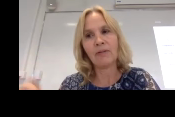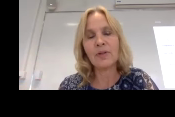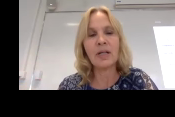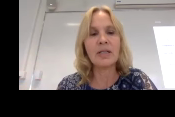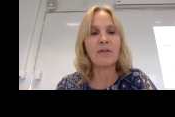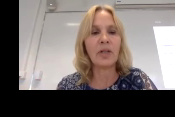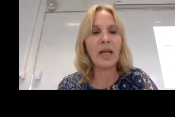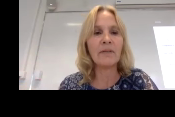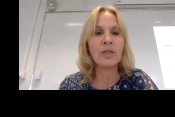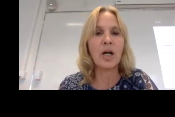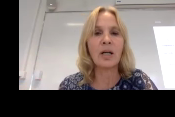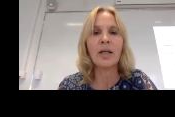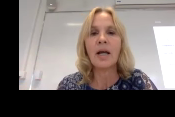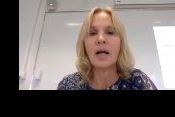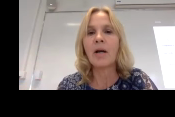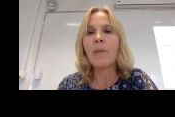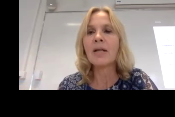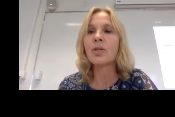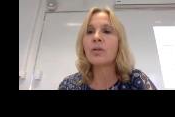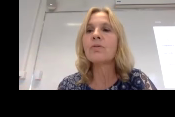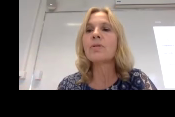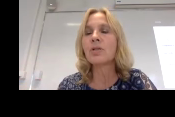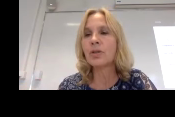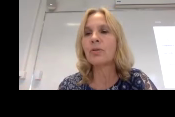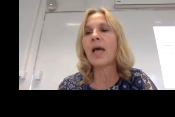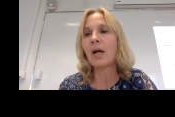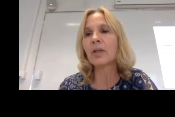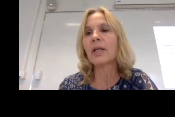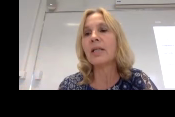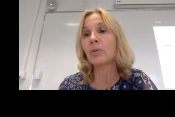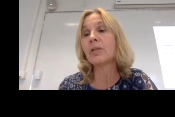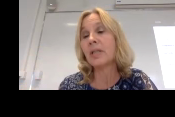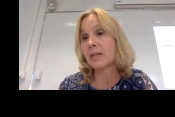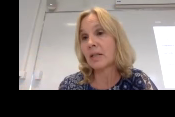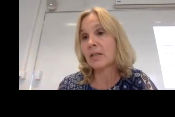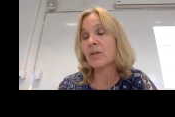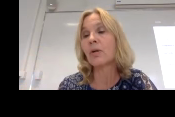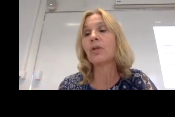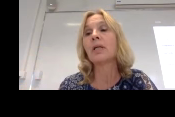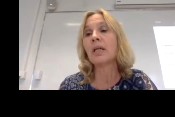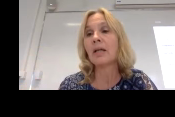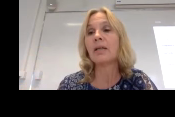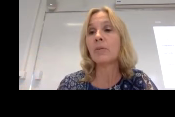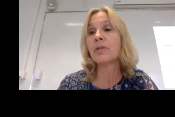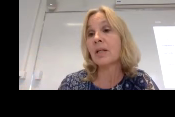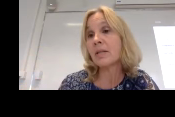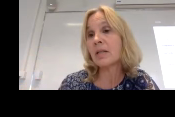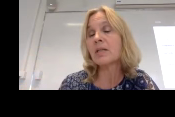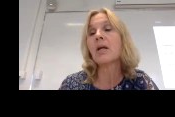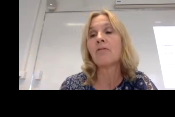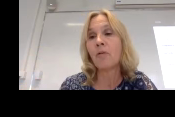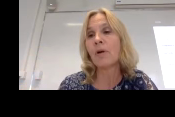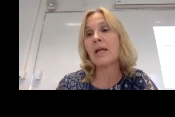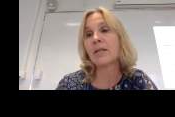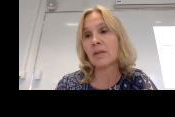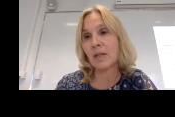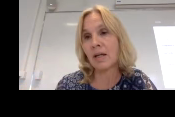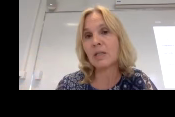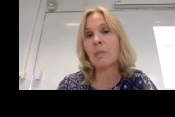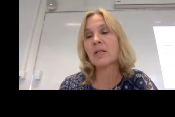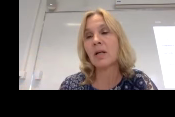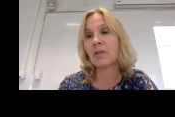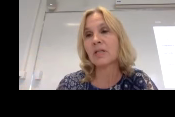about one of her studies at the very end of the talk, has used to calculate neighborhood densities. So you can get neighborhood densities for